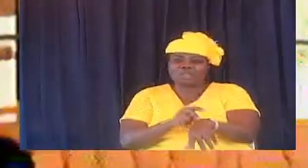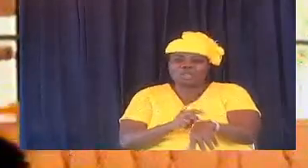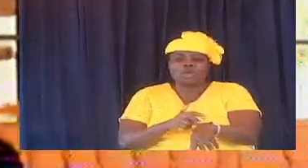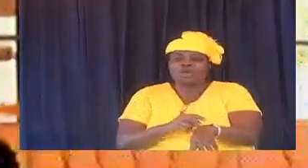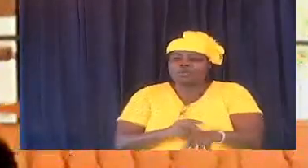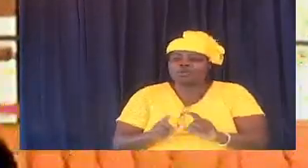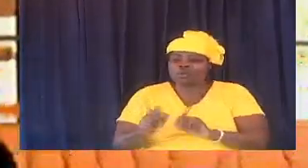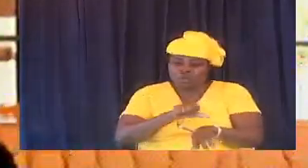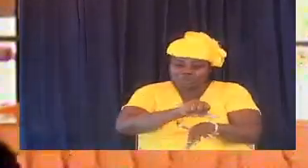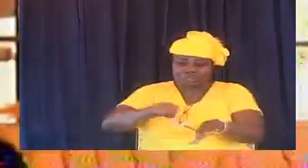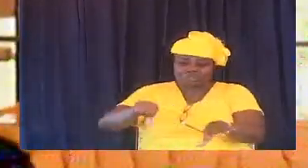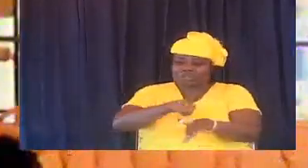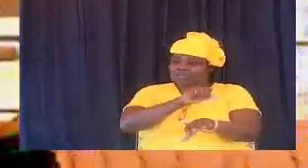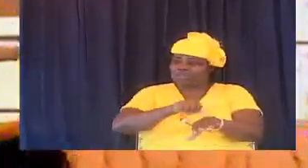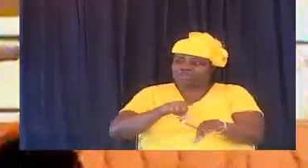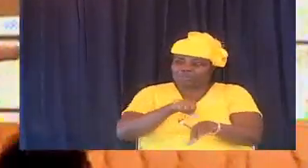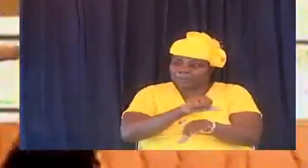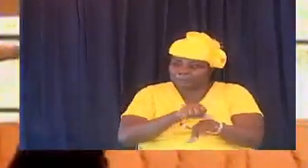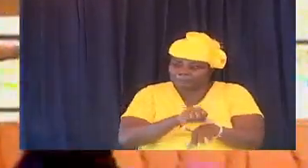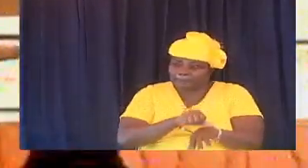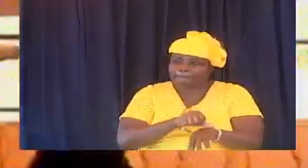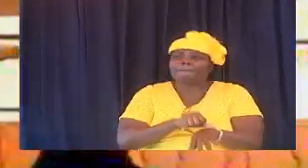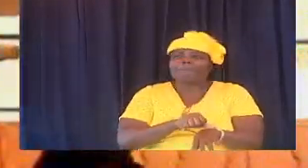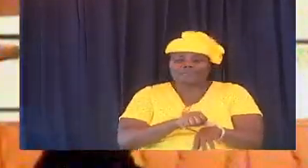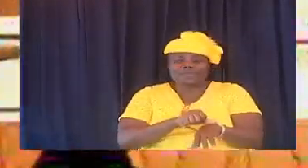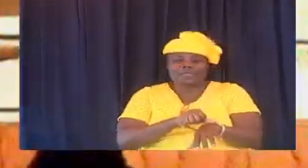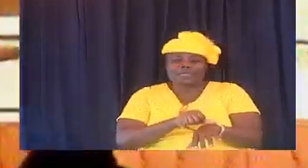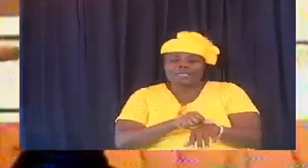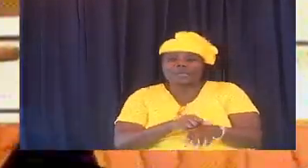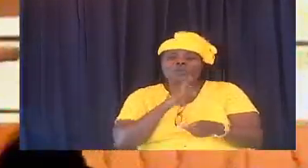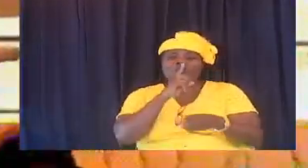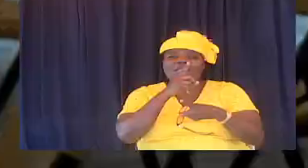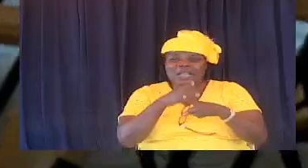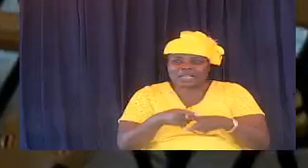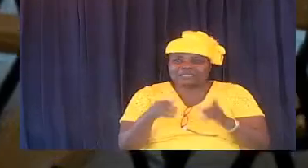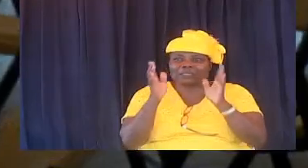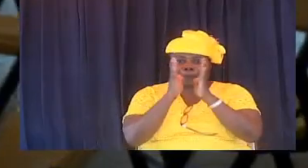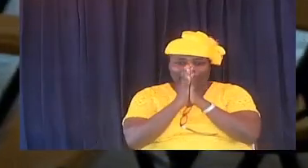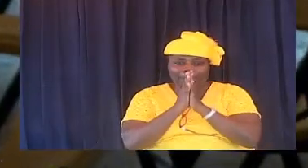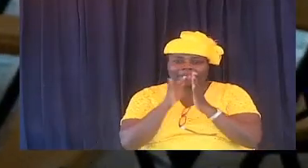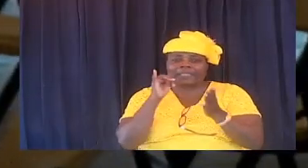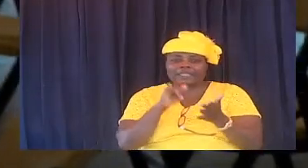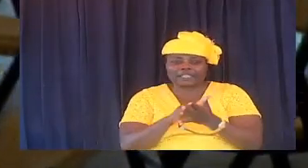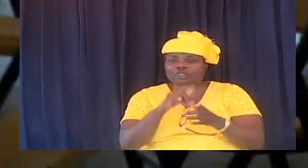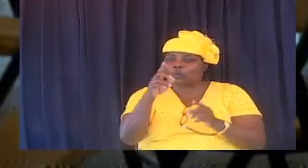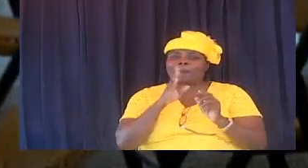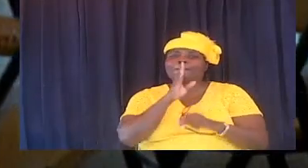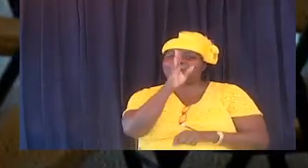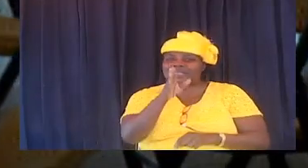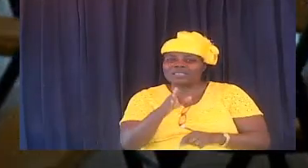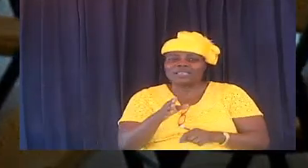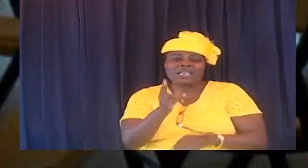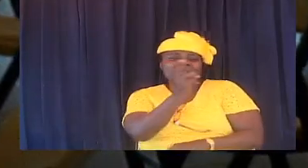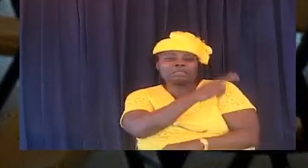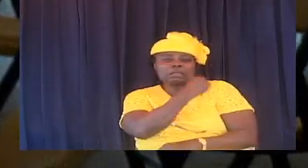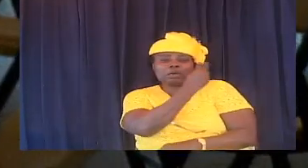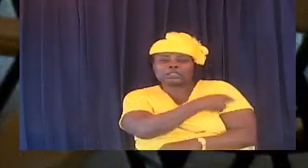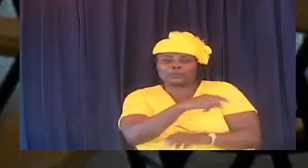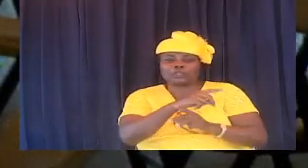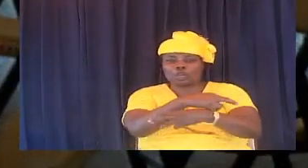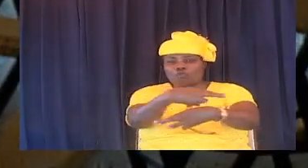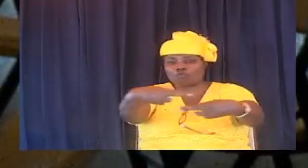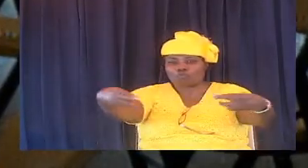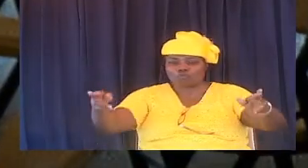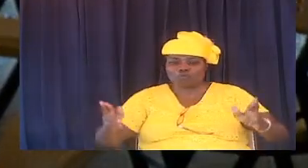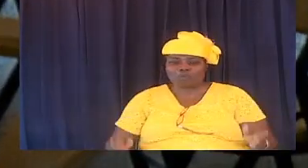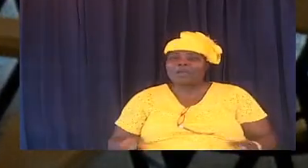to do surgery, God, of Sister Marcia this Thursday. I pray, God, that you'll be, God, in that hospital room. I pray, God, that you'll be the